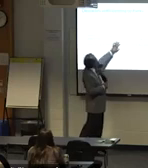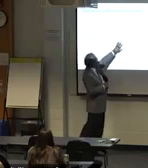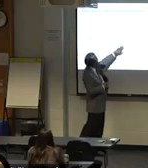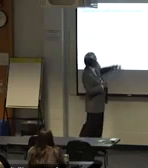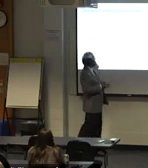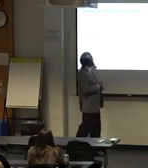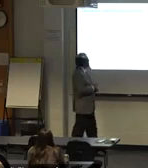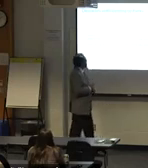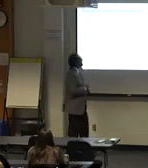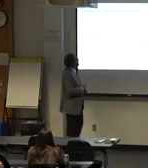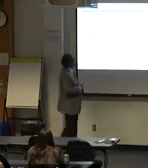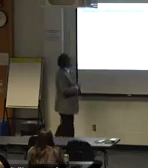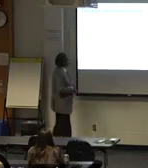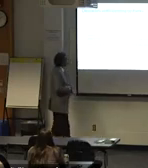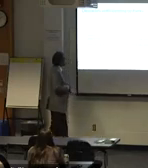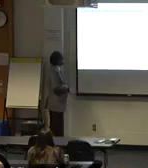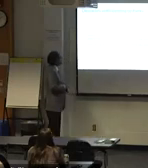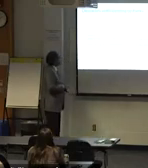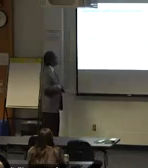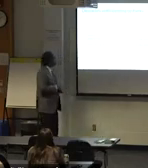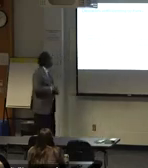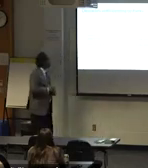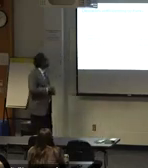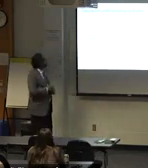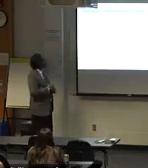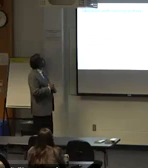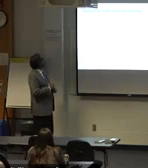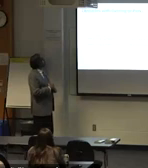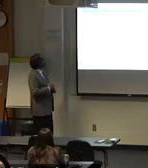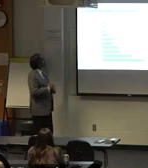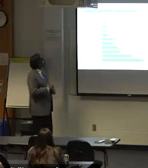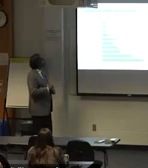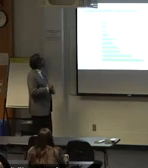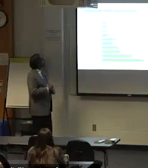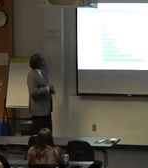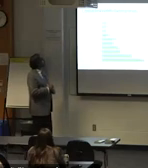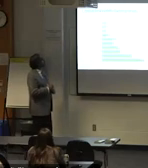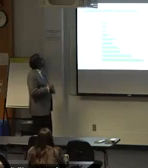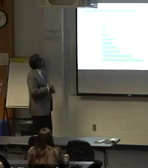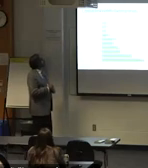issues with bus stops and parking, things like that were commonly reported.